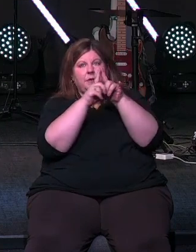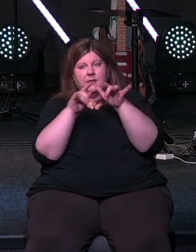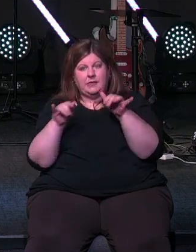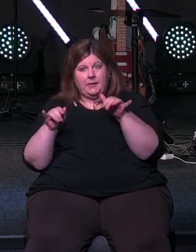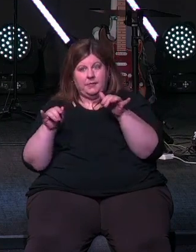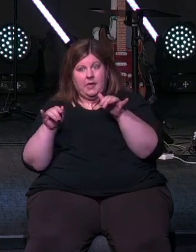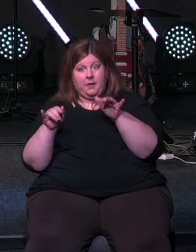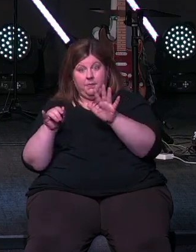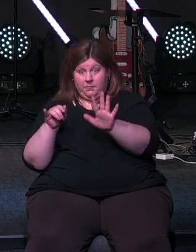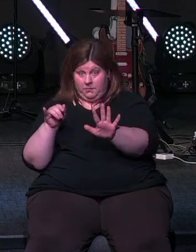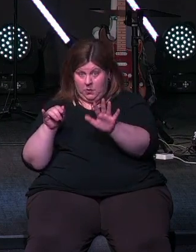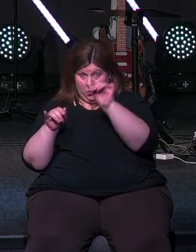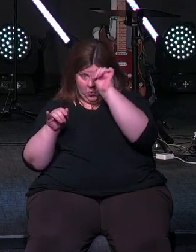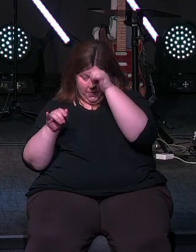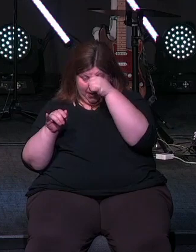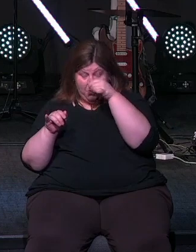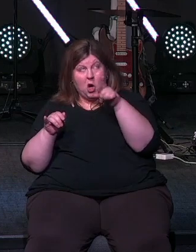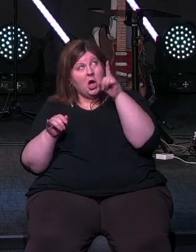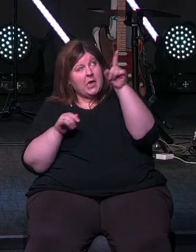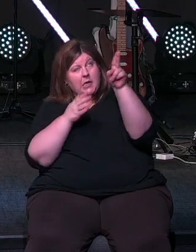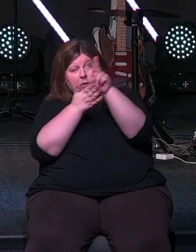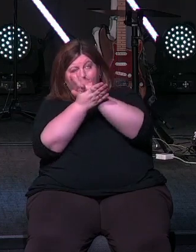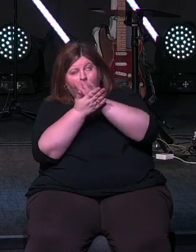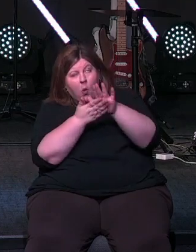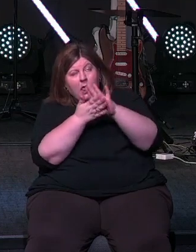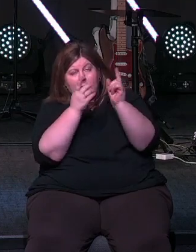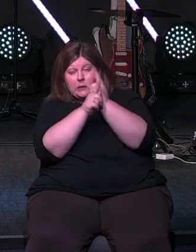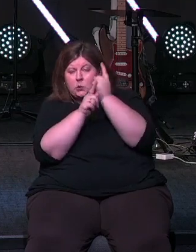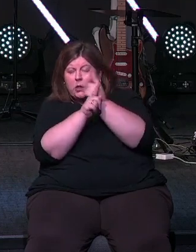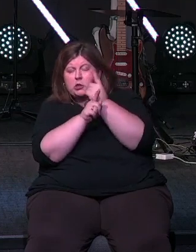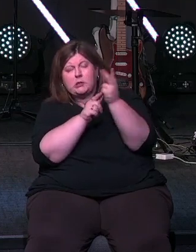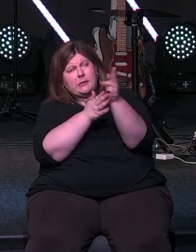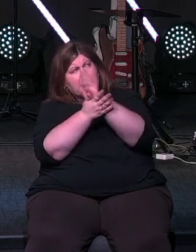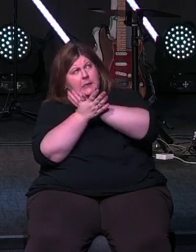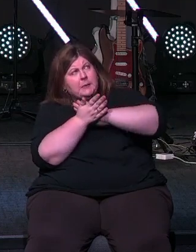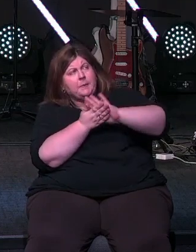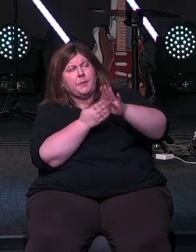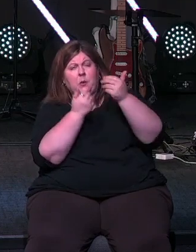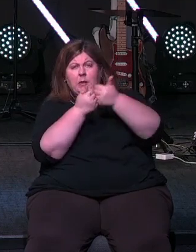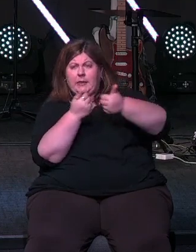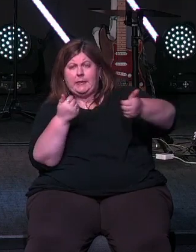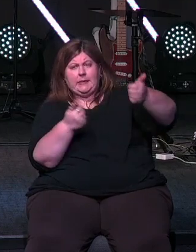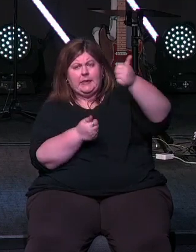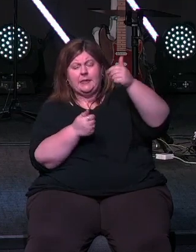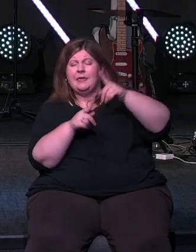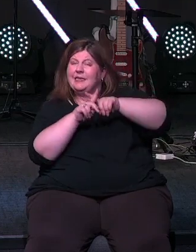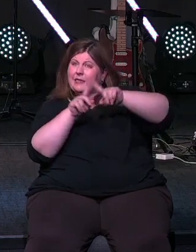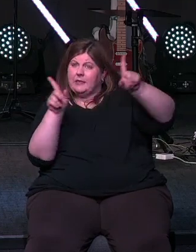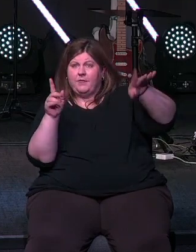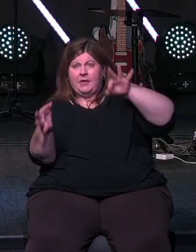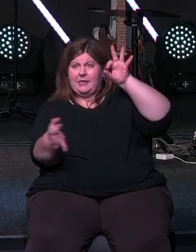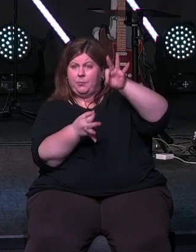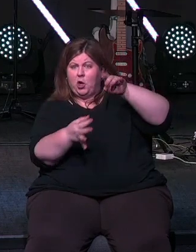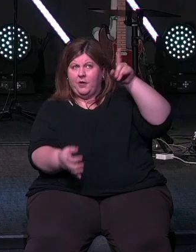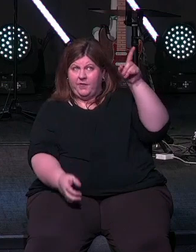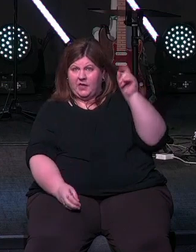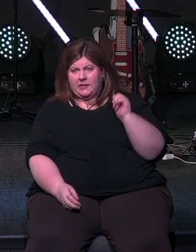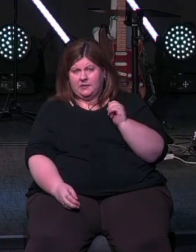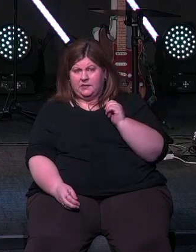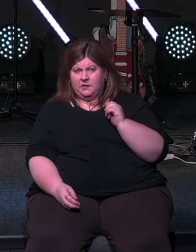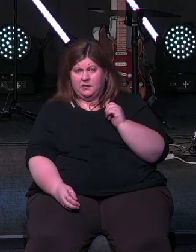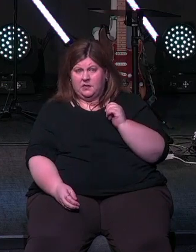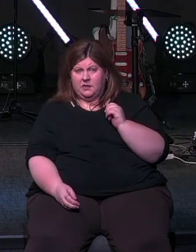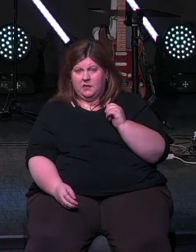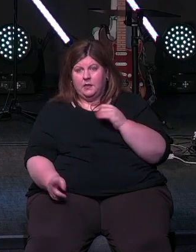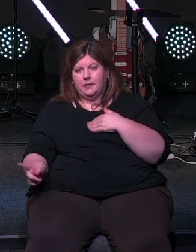says, but don't forget, he is holy, he's righteous, he's pure, he's set apart, he's different. He is the definition of perfection. It's like